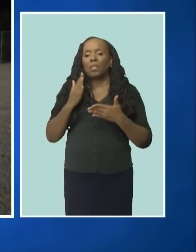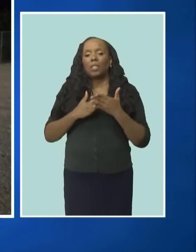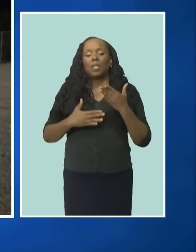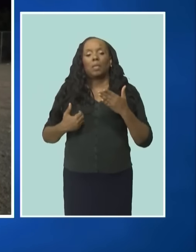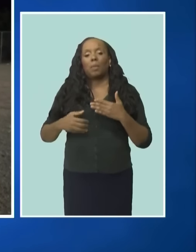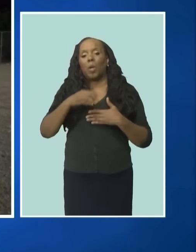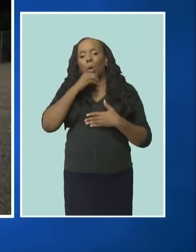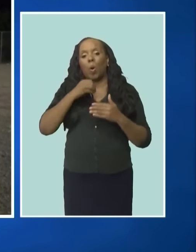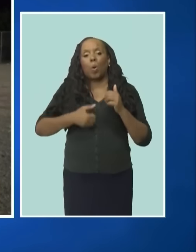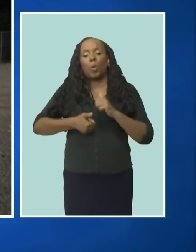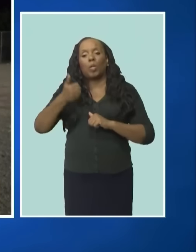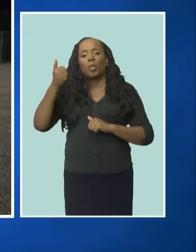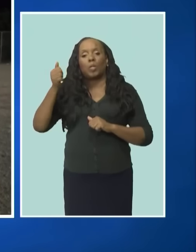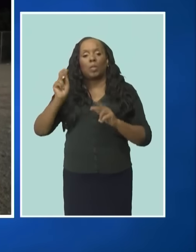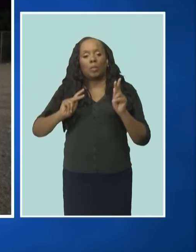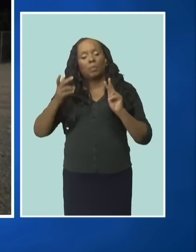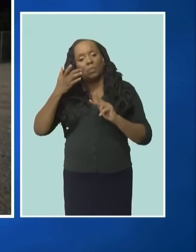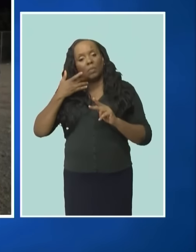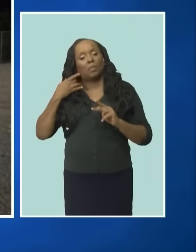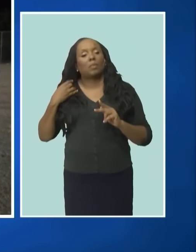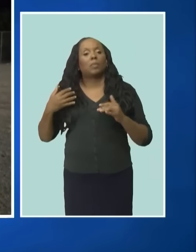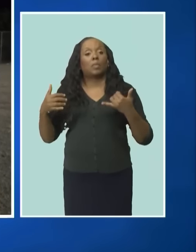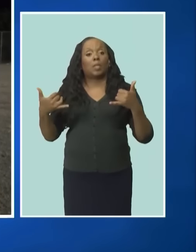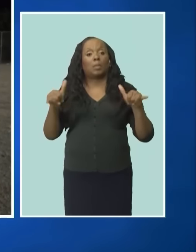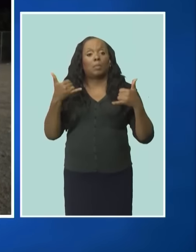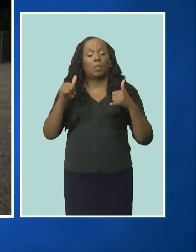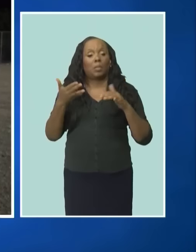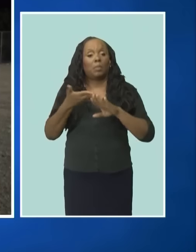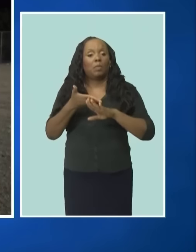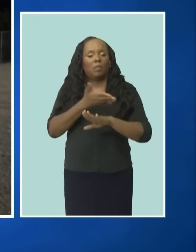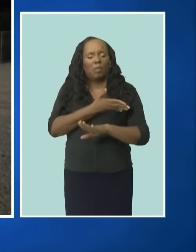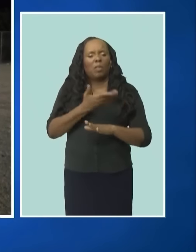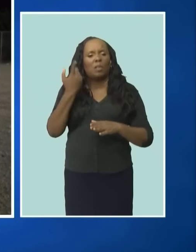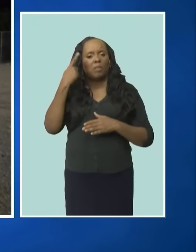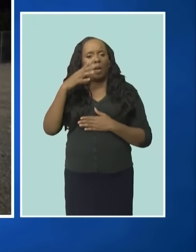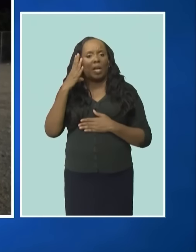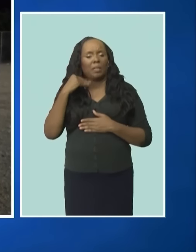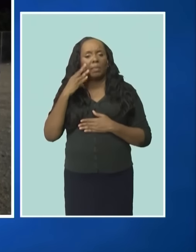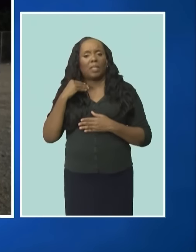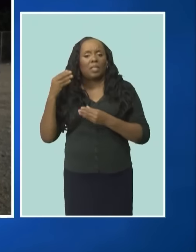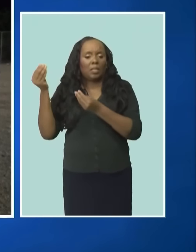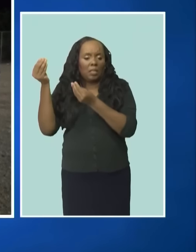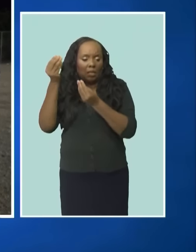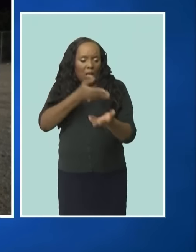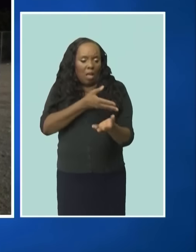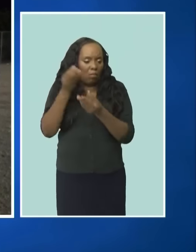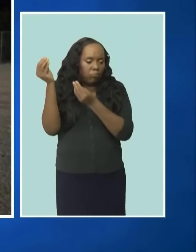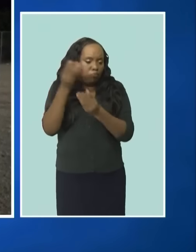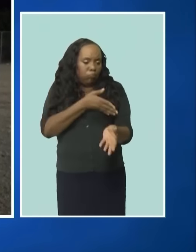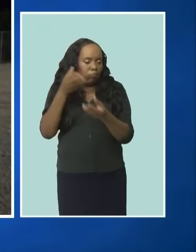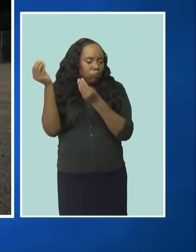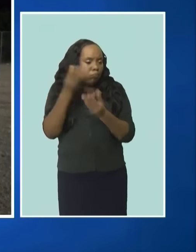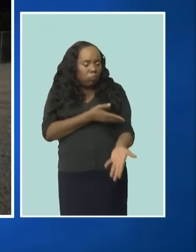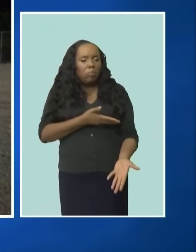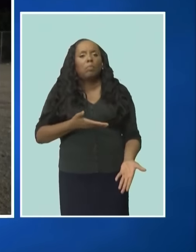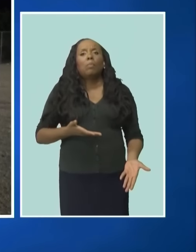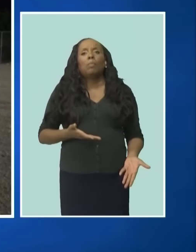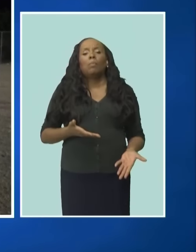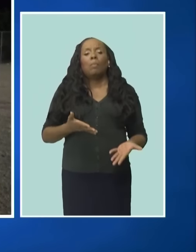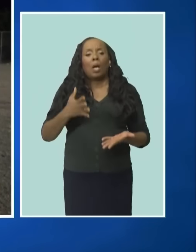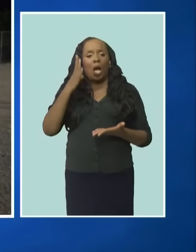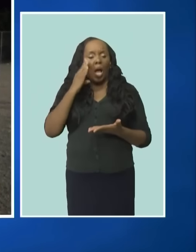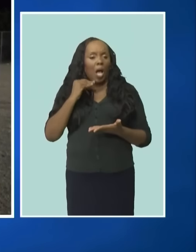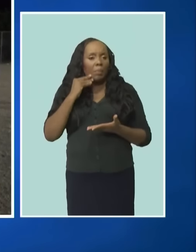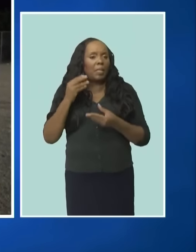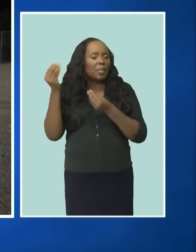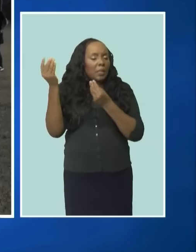who have played Premier League before, just for the experience, so they could pass on the experience to the guys, help mold them, guide